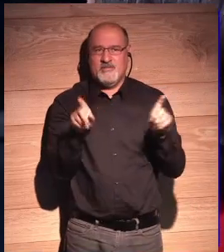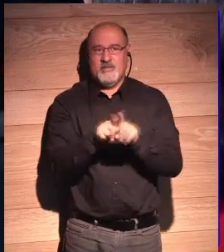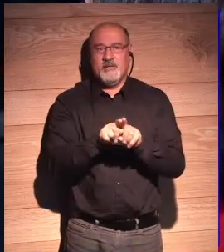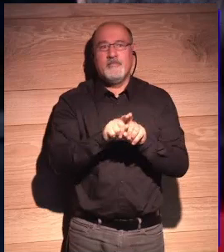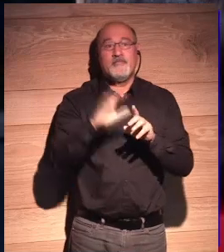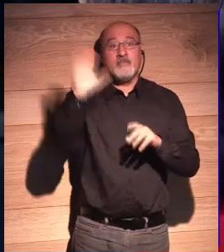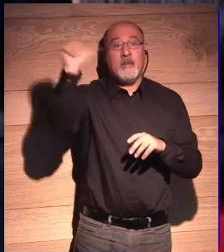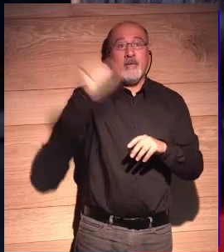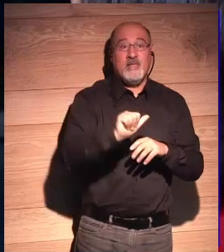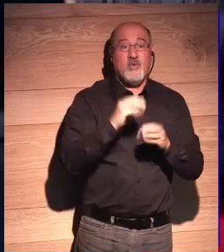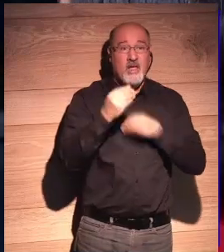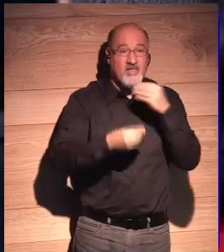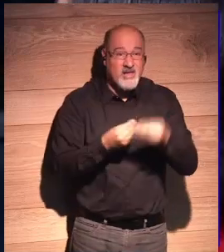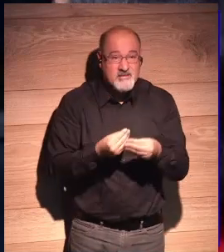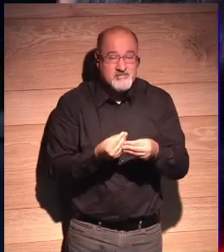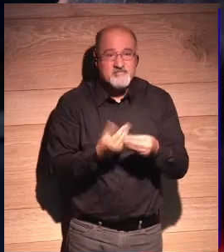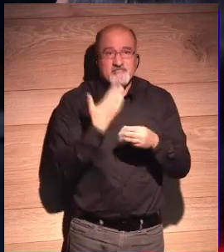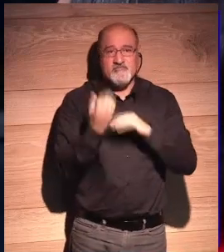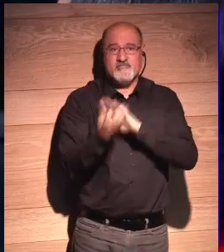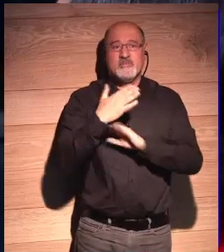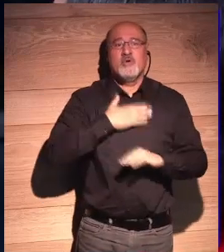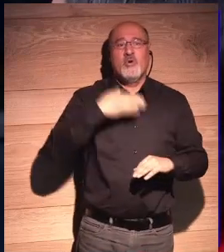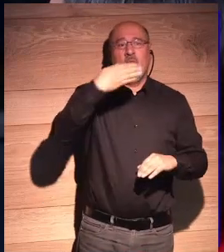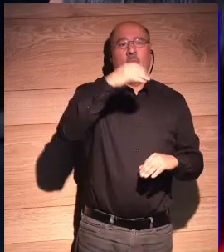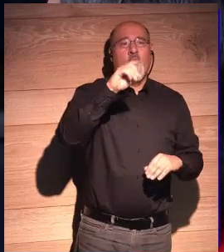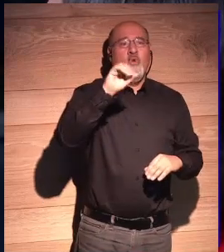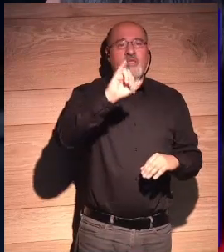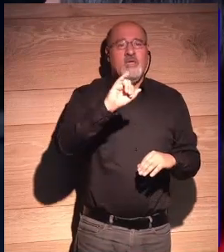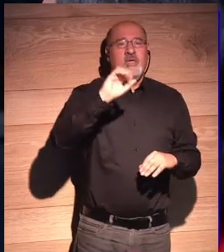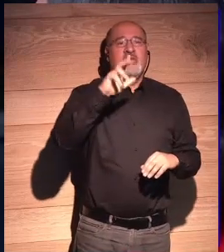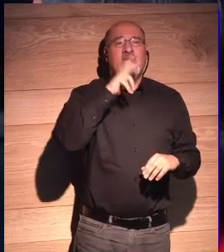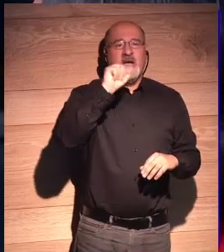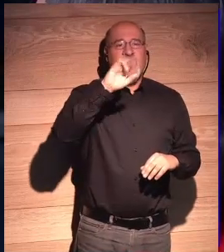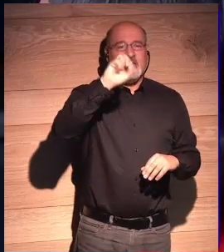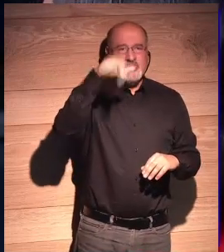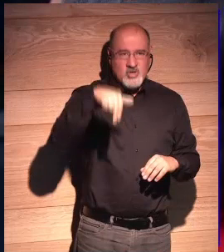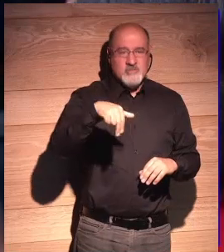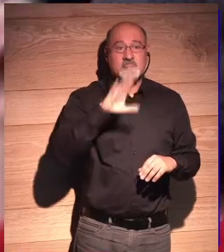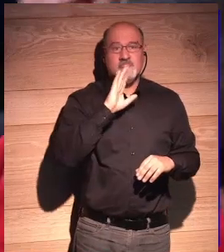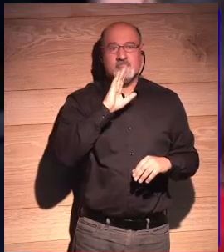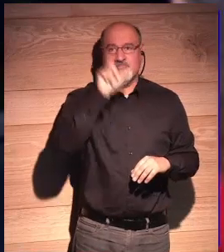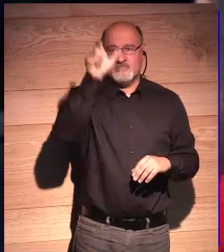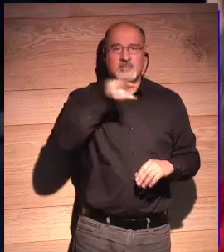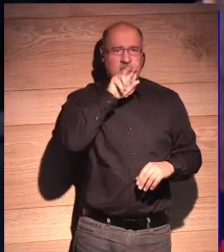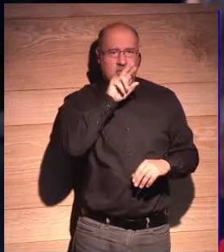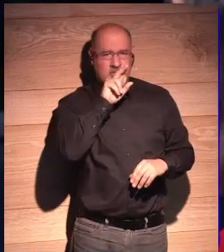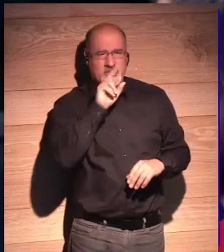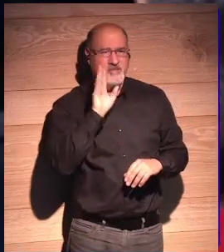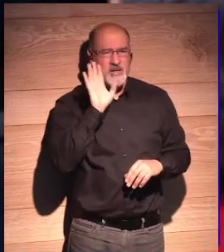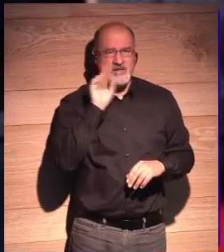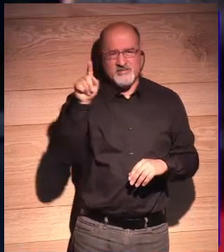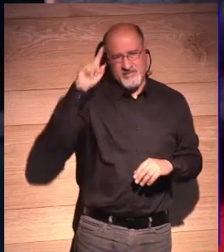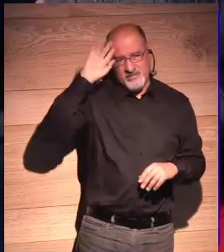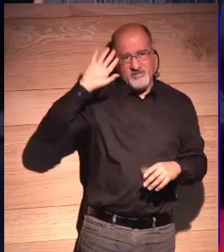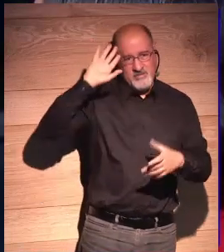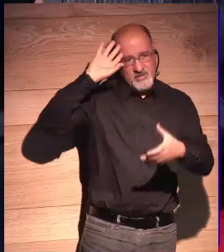just Woody Harrelson walk around talking to himself? He'd just seem crazy, but somehow the magic of comics is